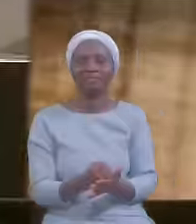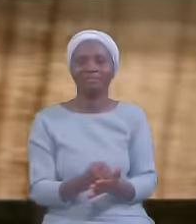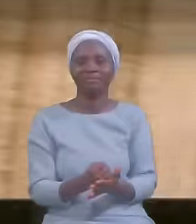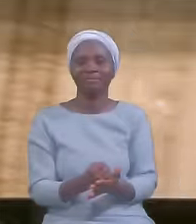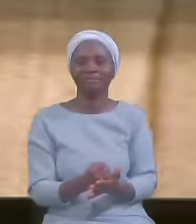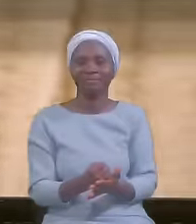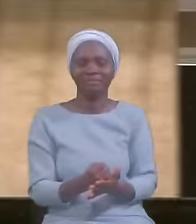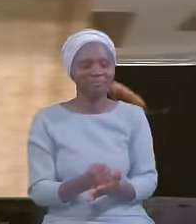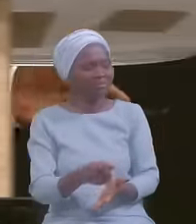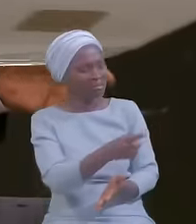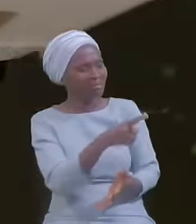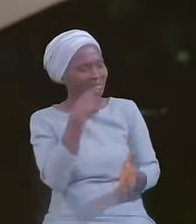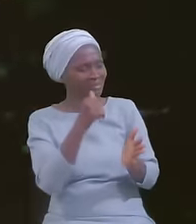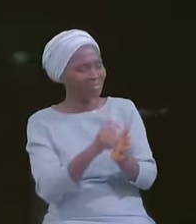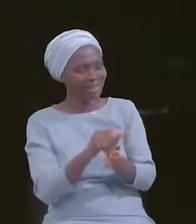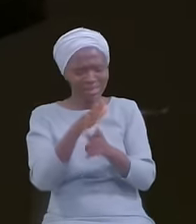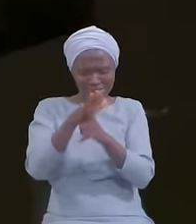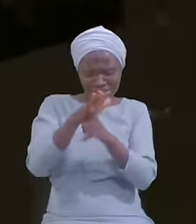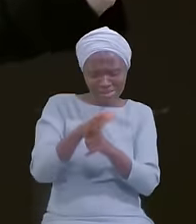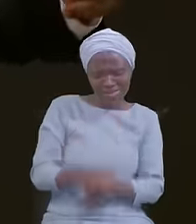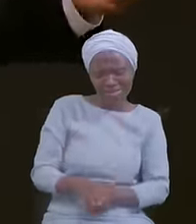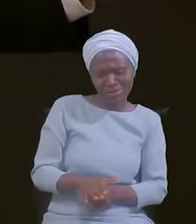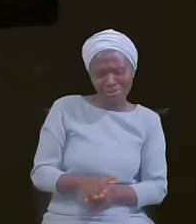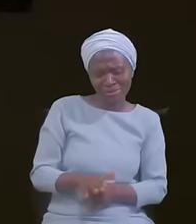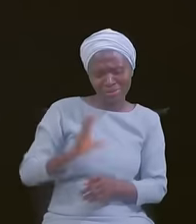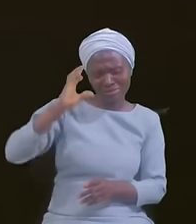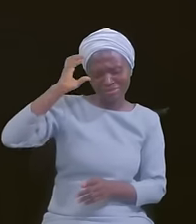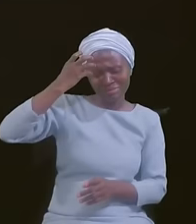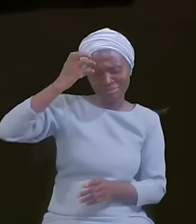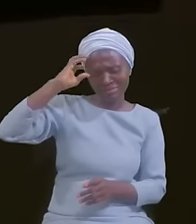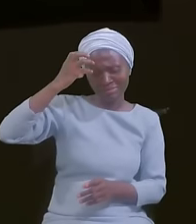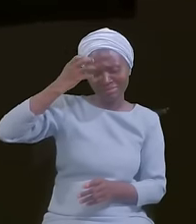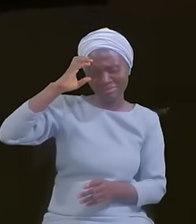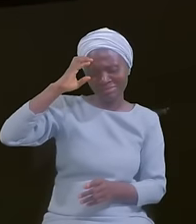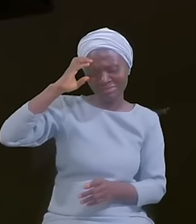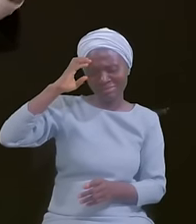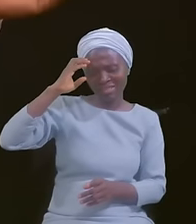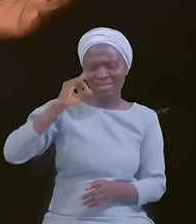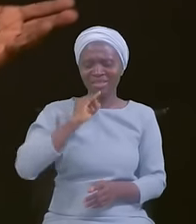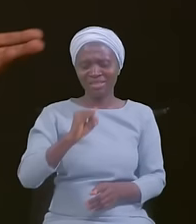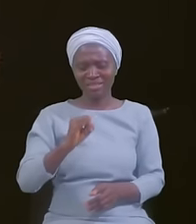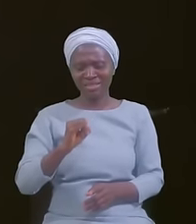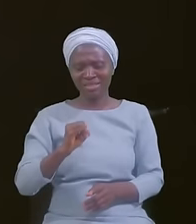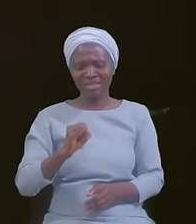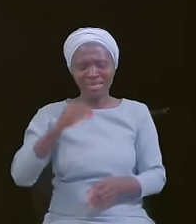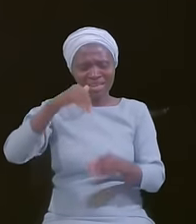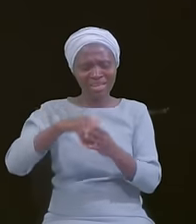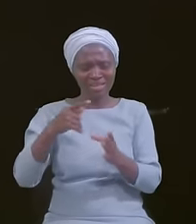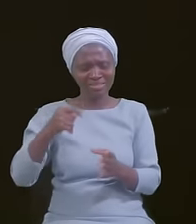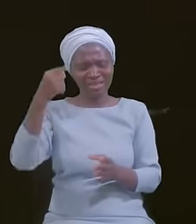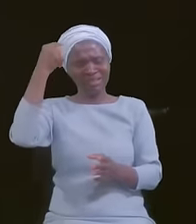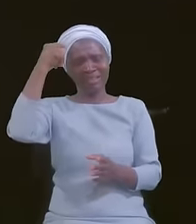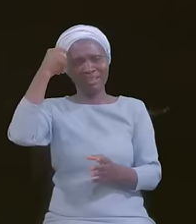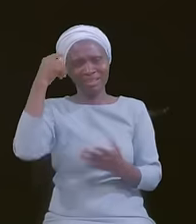They say depression, mental problem is almost flying in the air. And